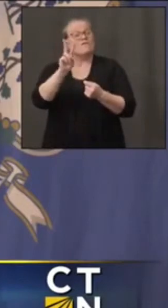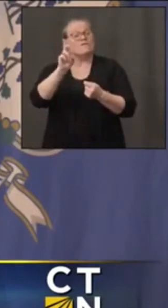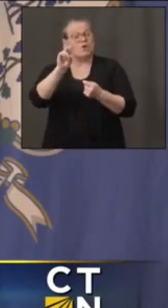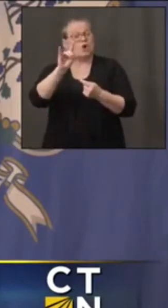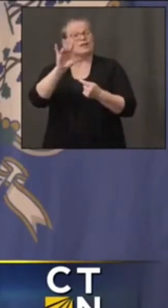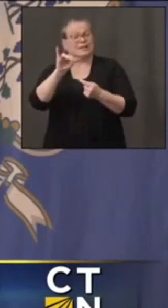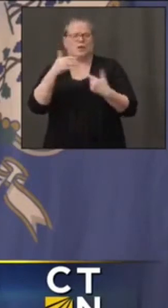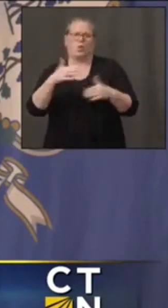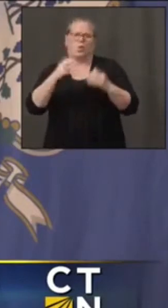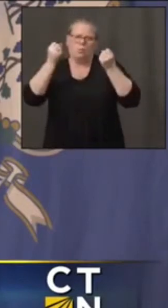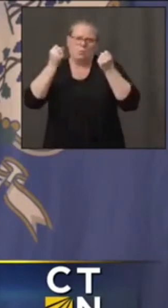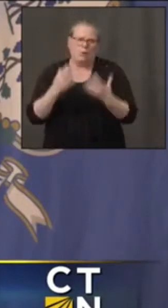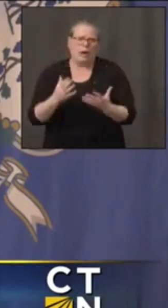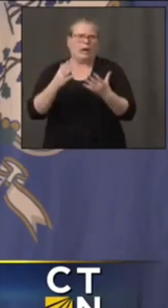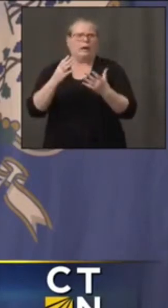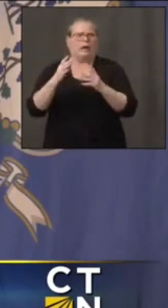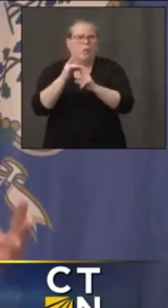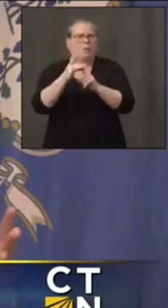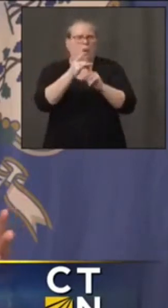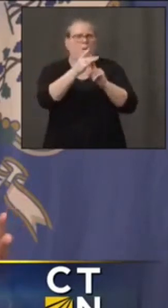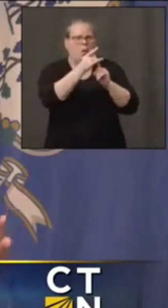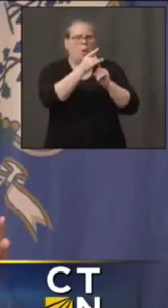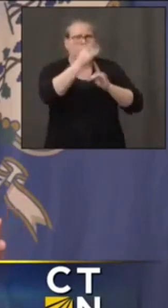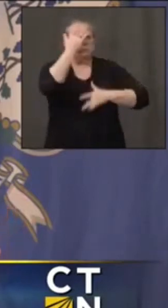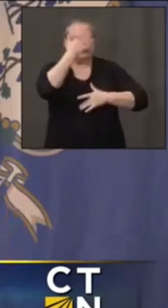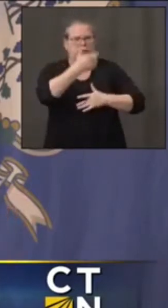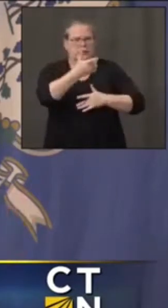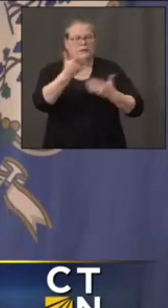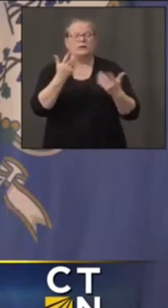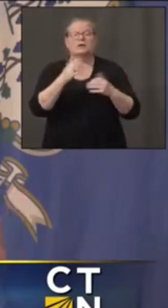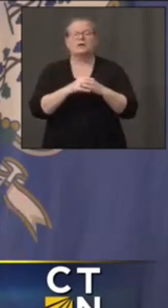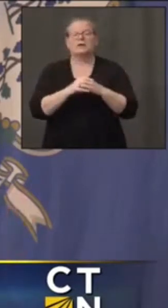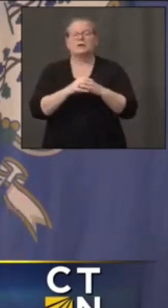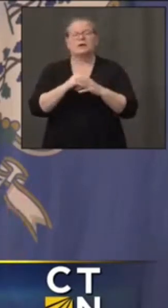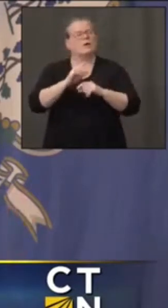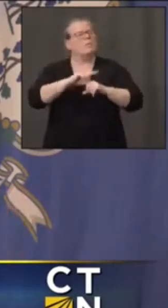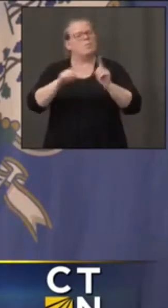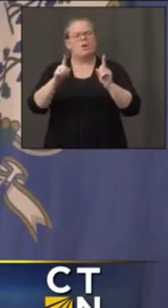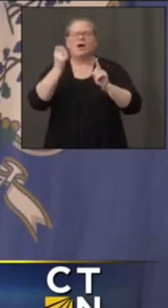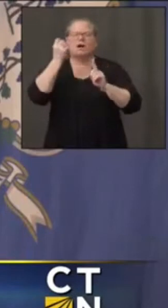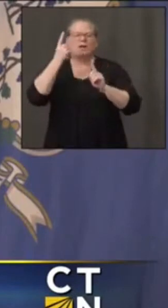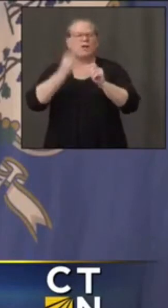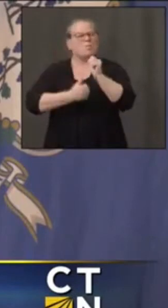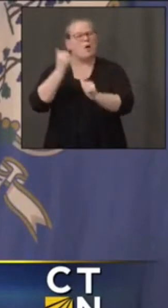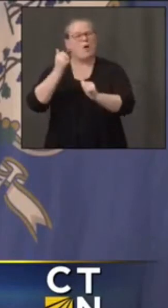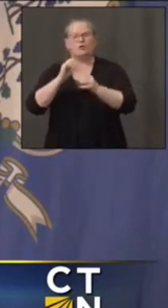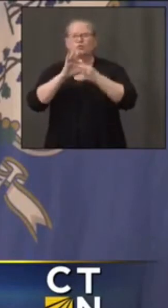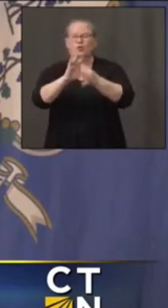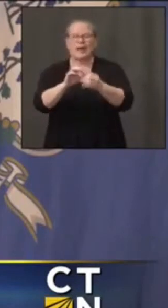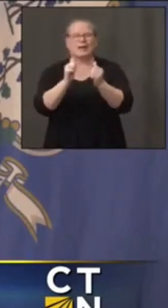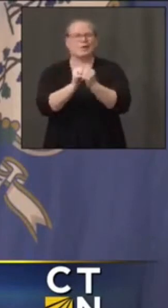I've implied before, that most of it is not necessarily related to checking and skating on the ice. Most of it's related to